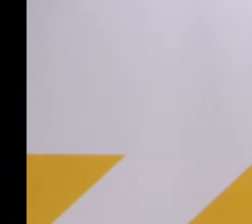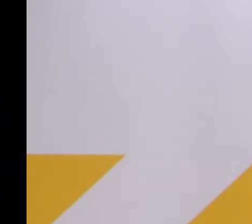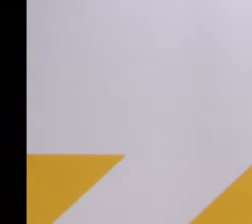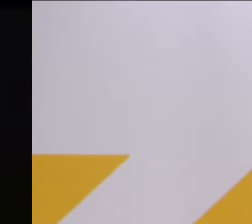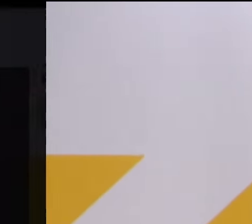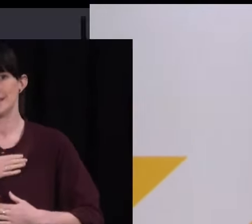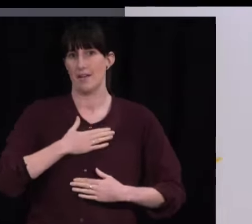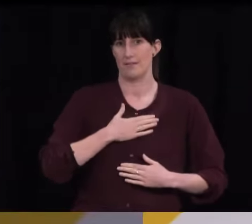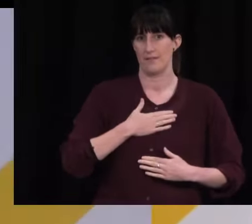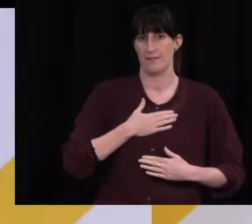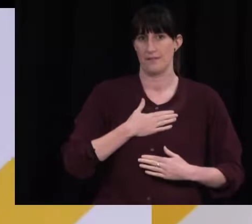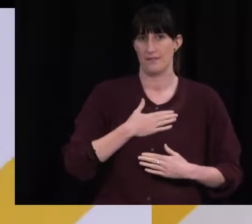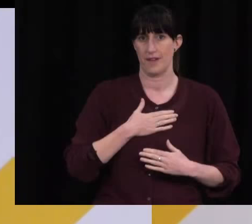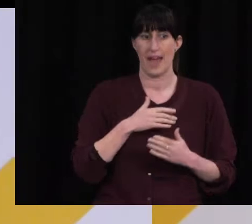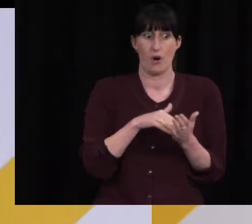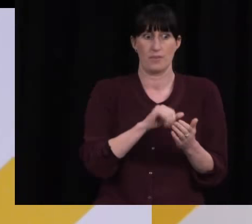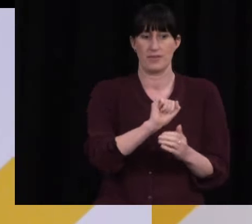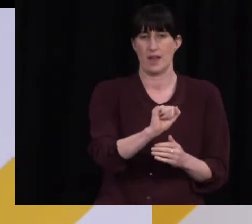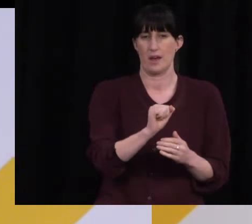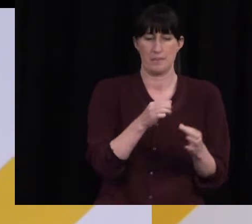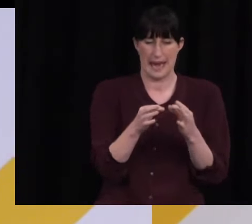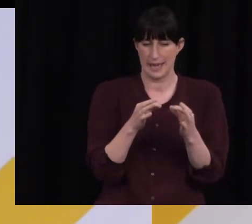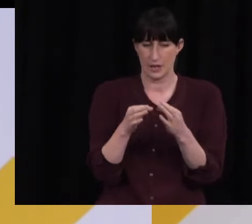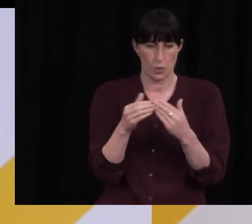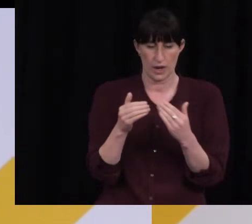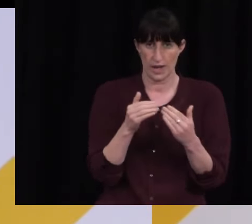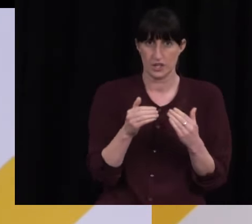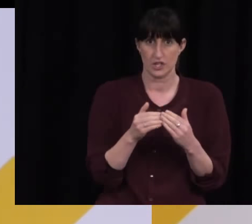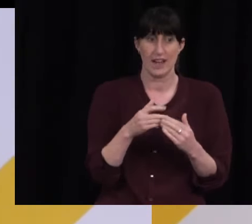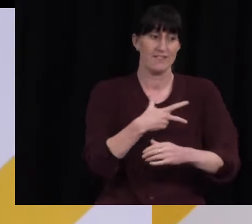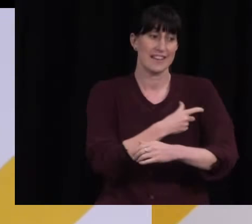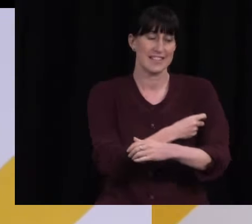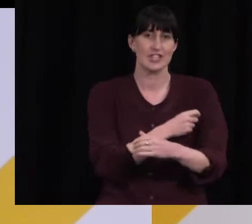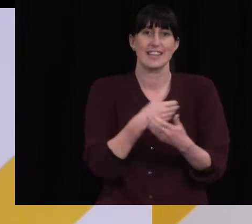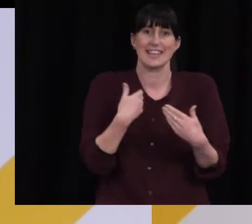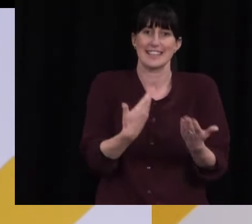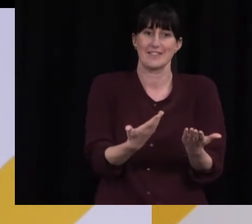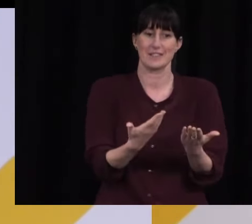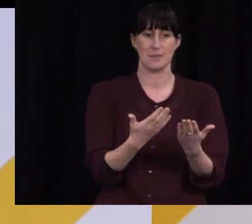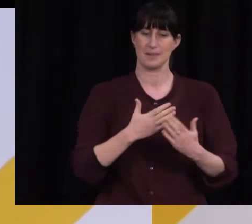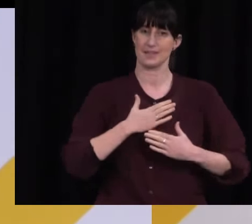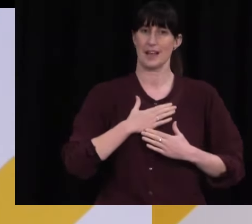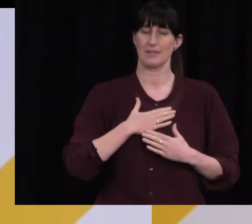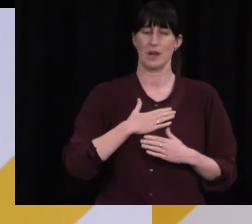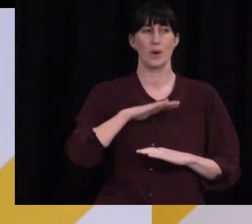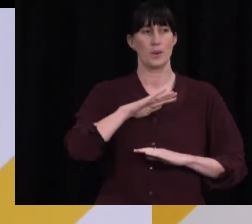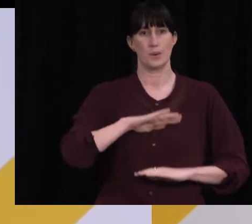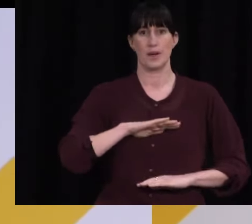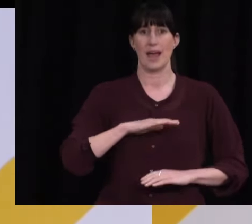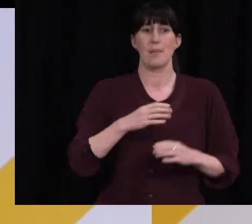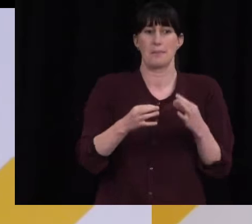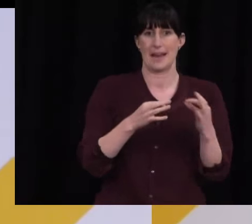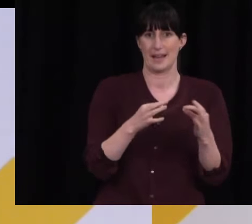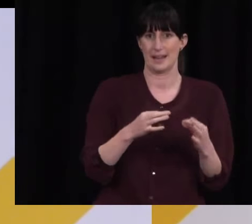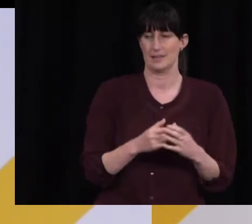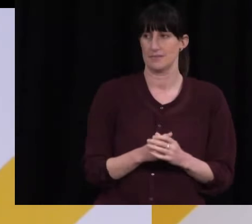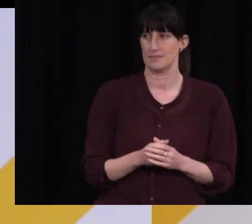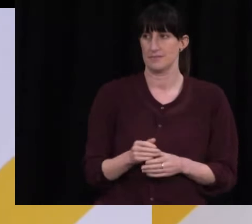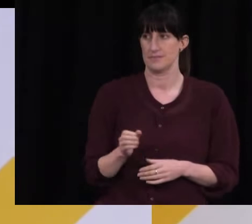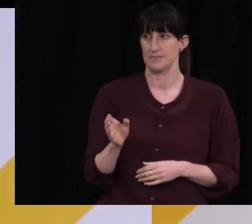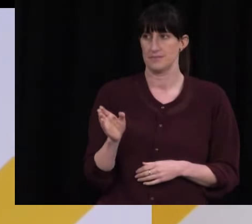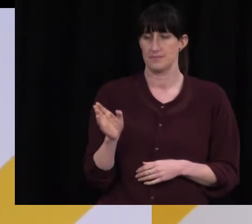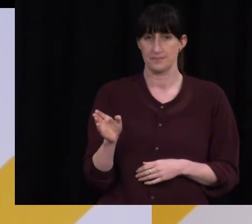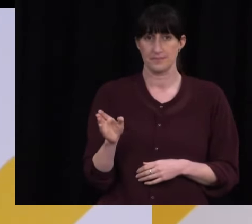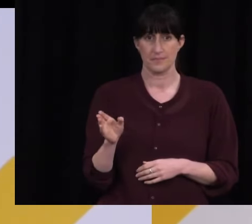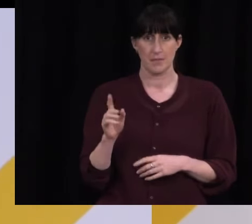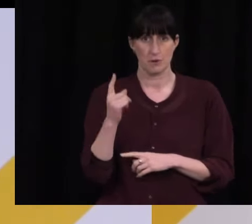safe. And it's quite clear that vaccination does create that opportunity, not just to run a safe event, but to plan a safe event. We've been working on this